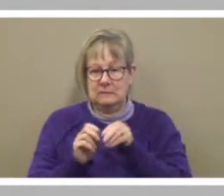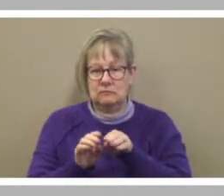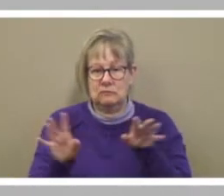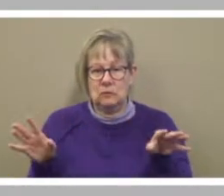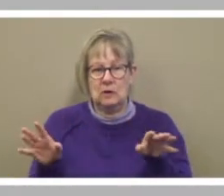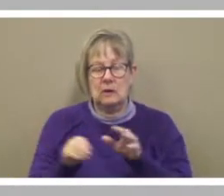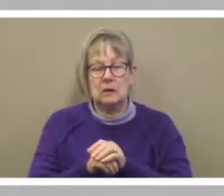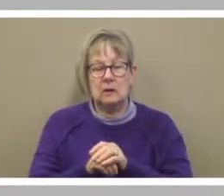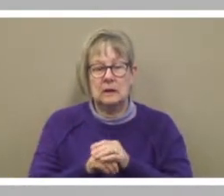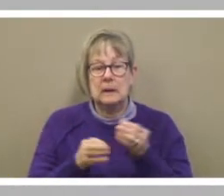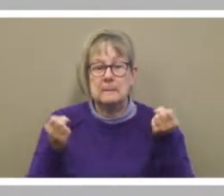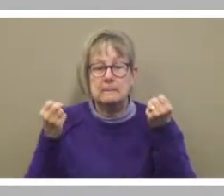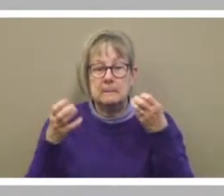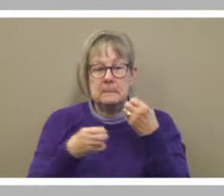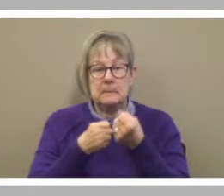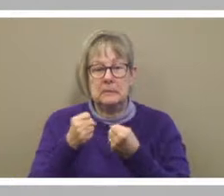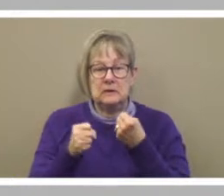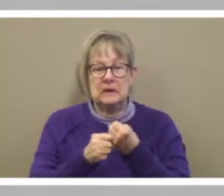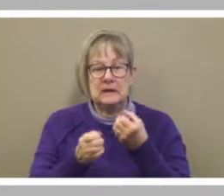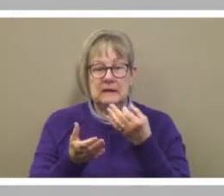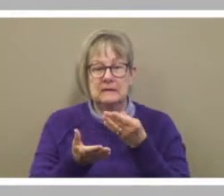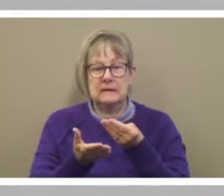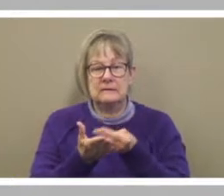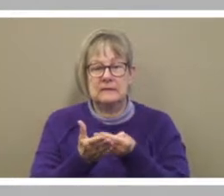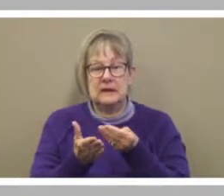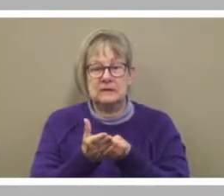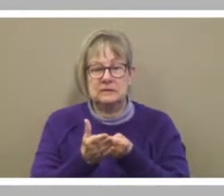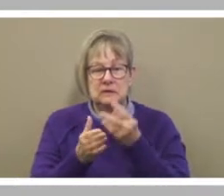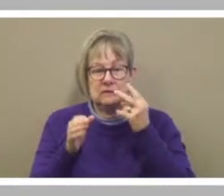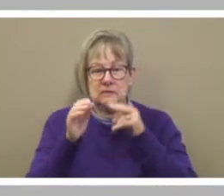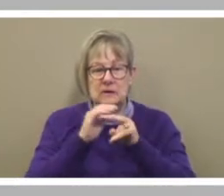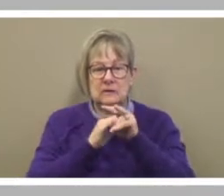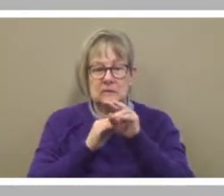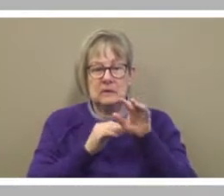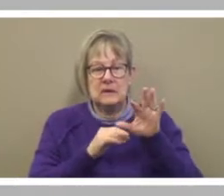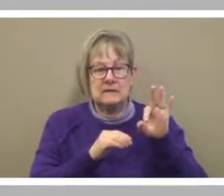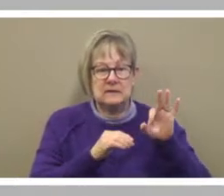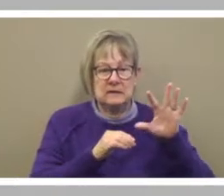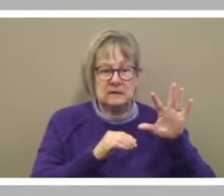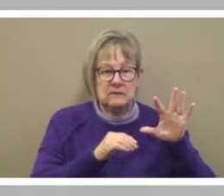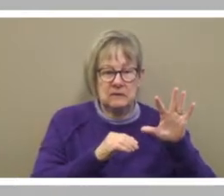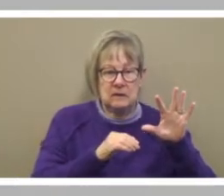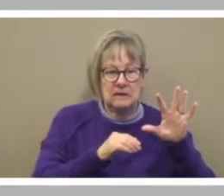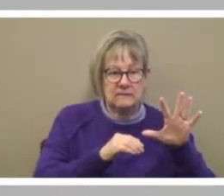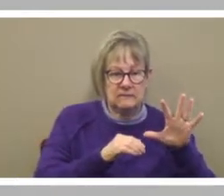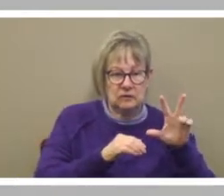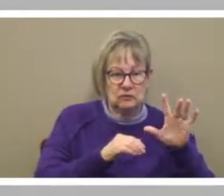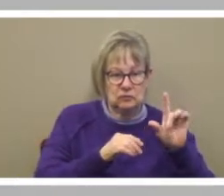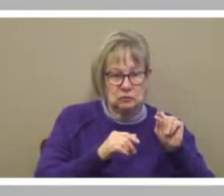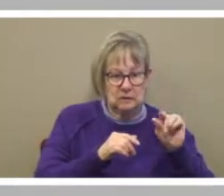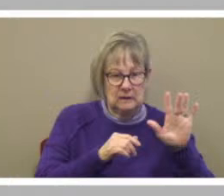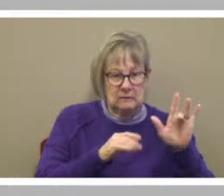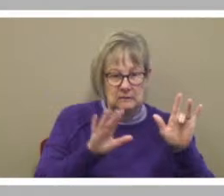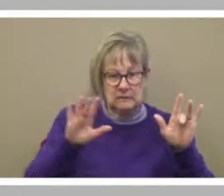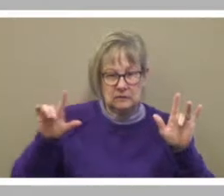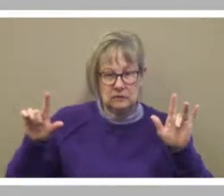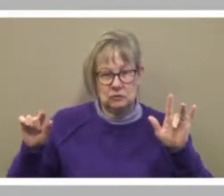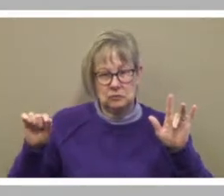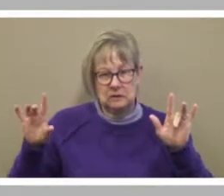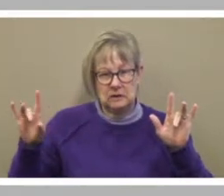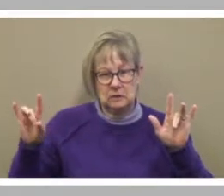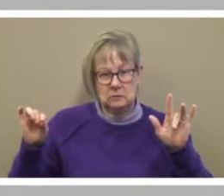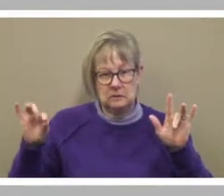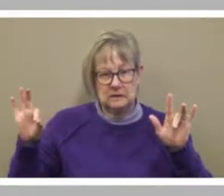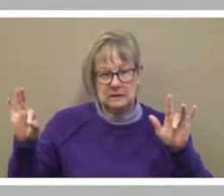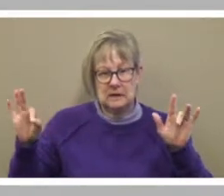So the multi-year financial outlook is going to cover FY 2025 through 2029. I'll go over briefly the methodology as